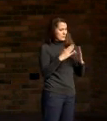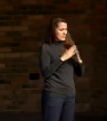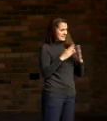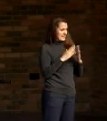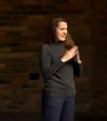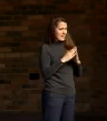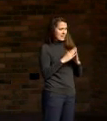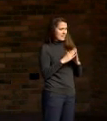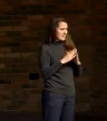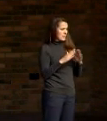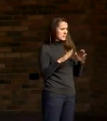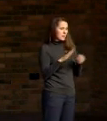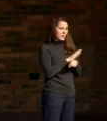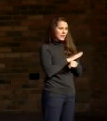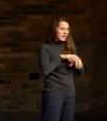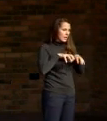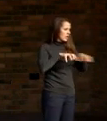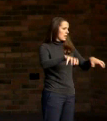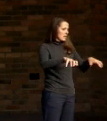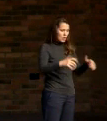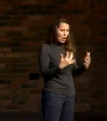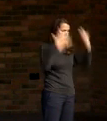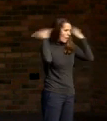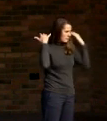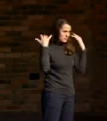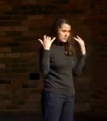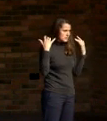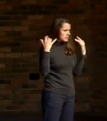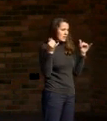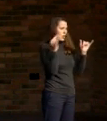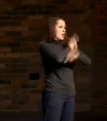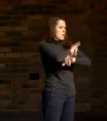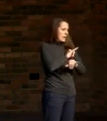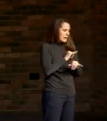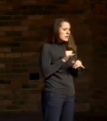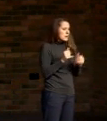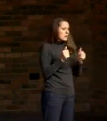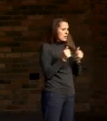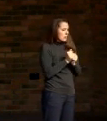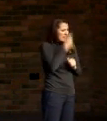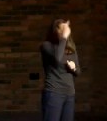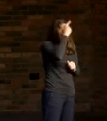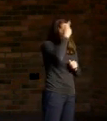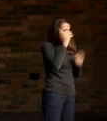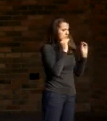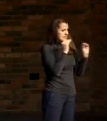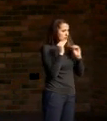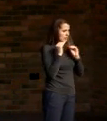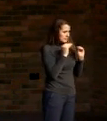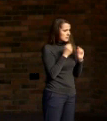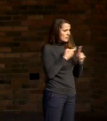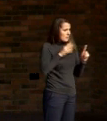was completely inundated, overwhelmed, and intoxicated and inebriated with the philosophical teachings of